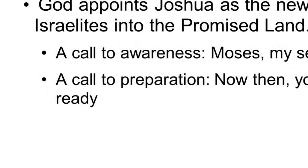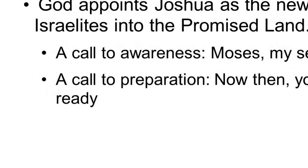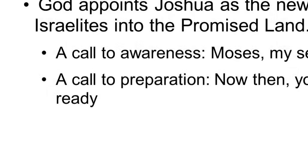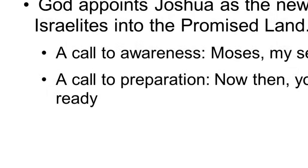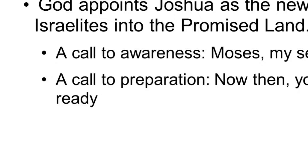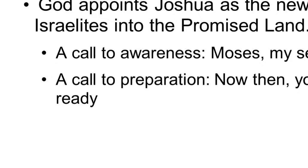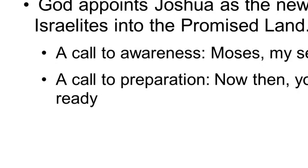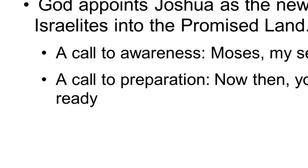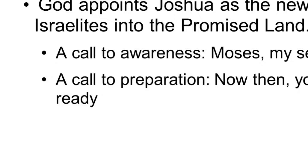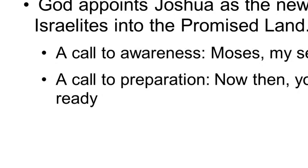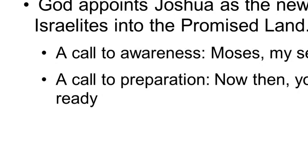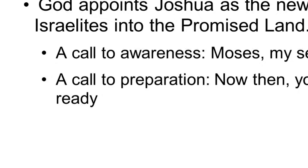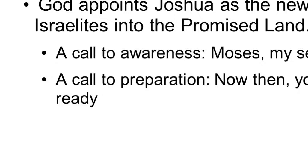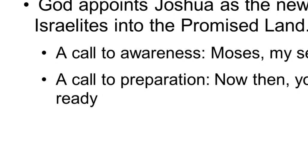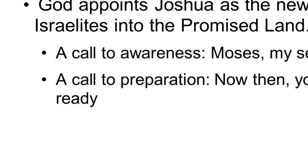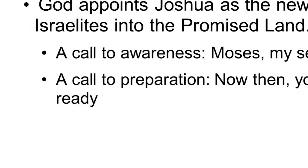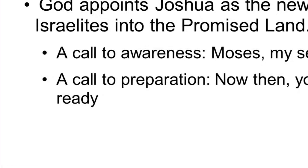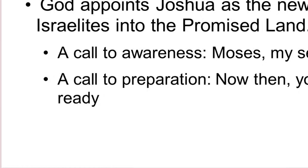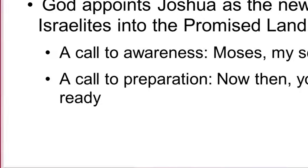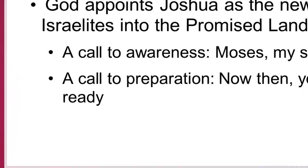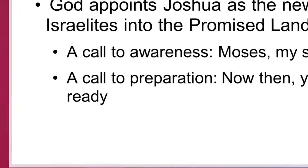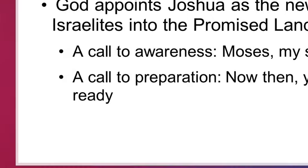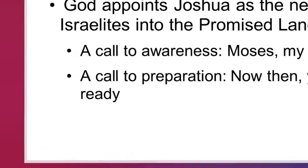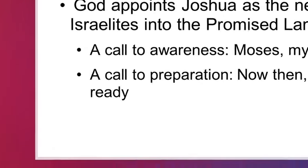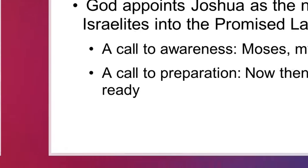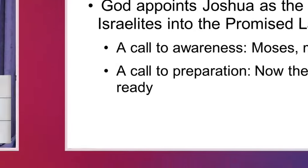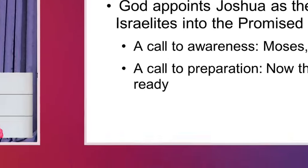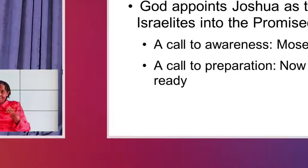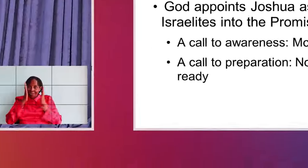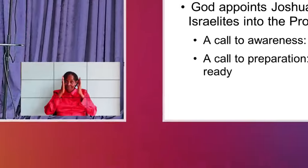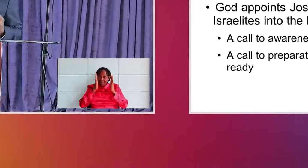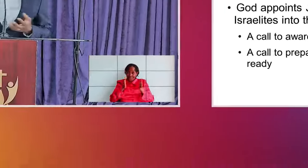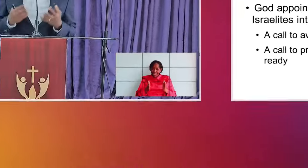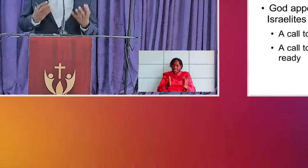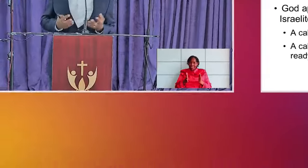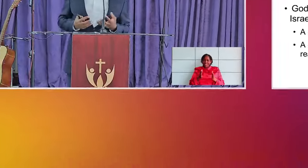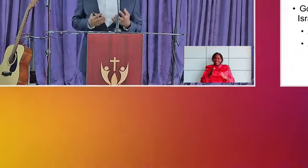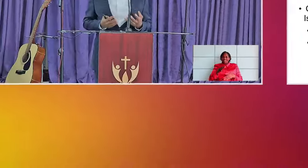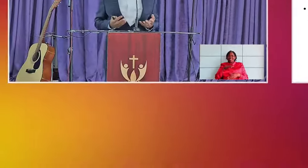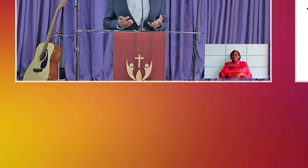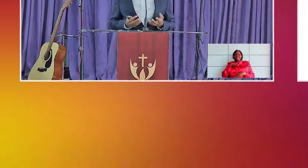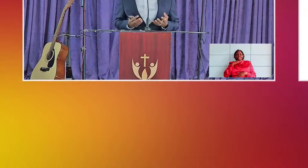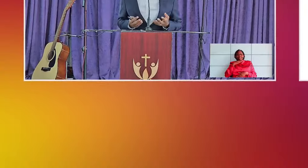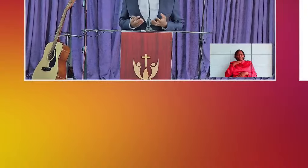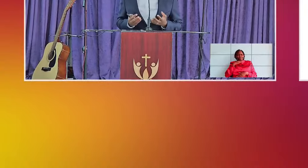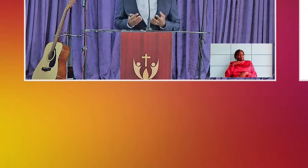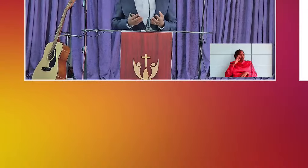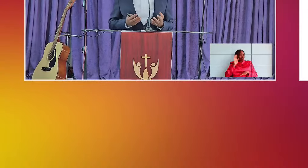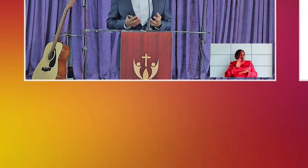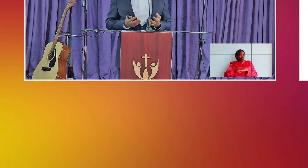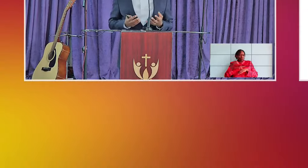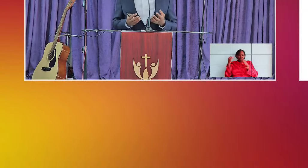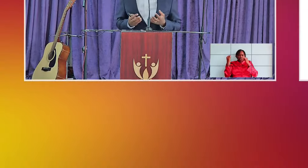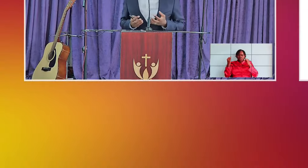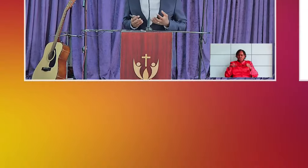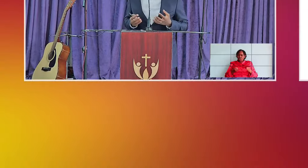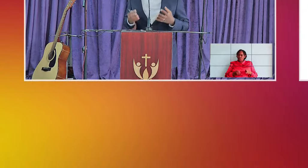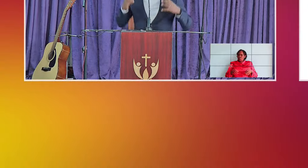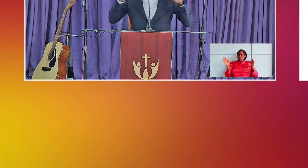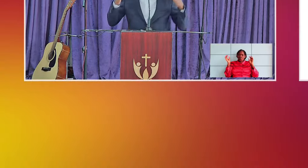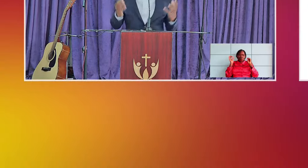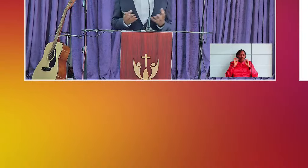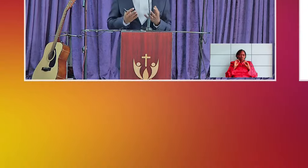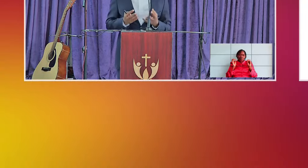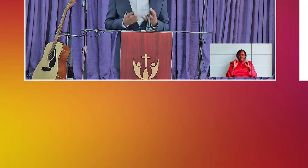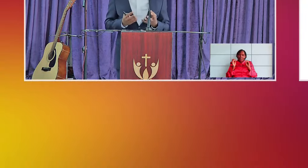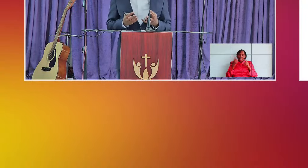tells him, "Now my servant Moses is dead." I don't think that's a good introduction, it is an